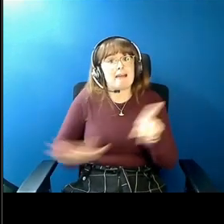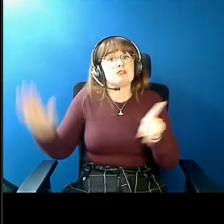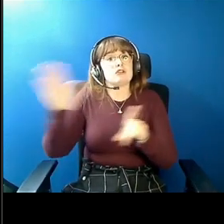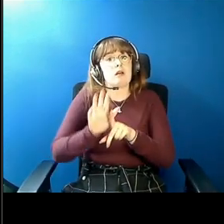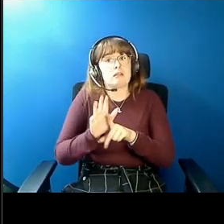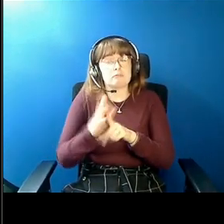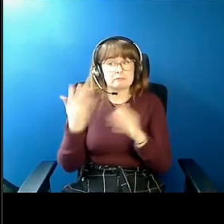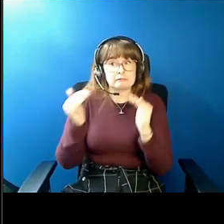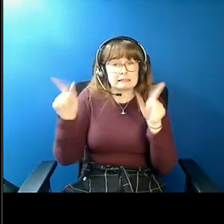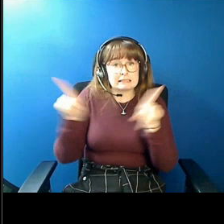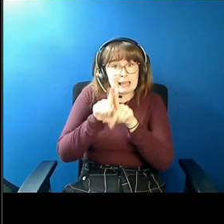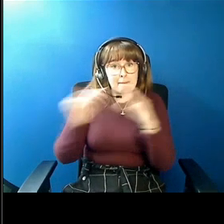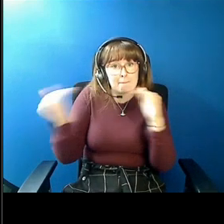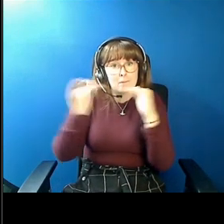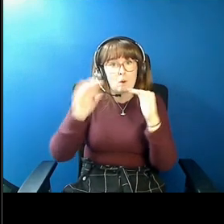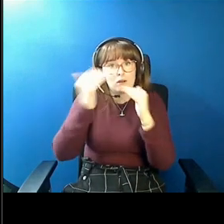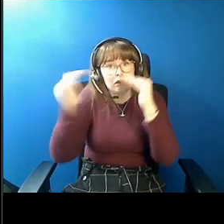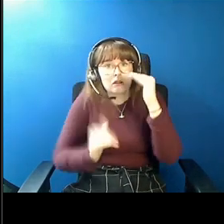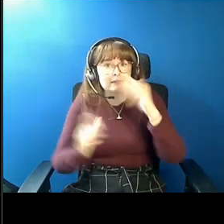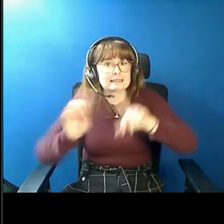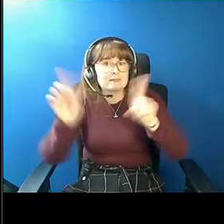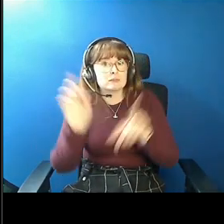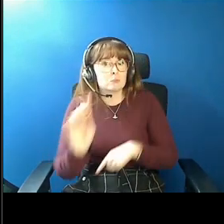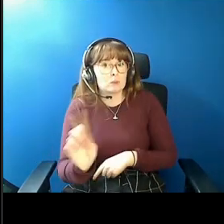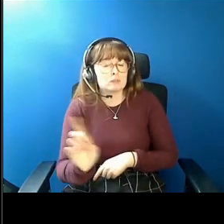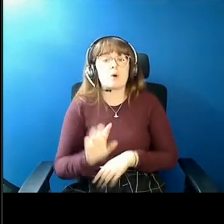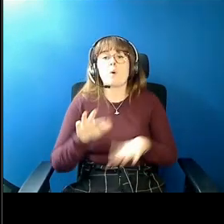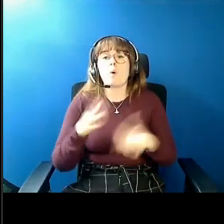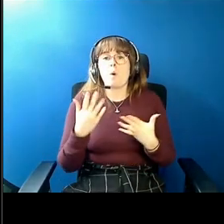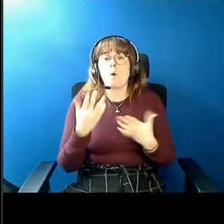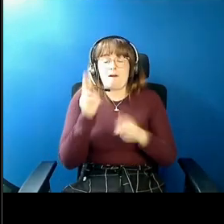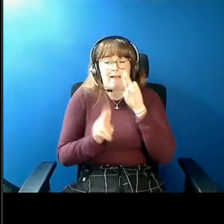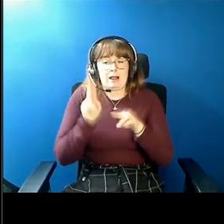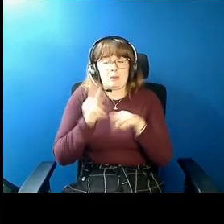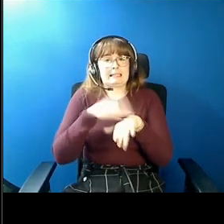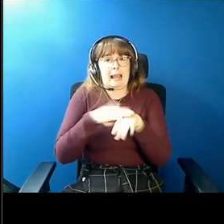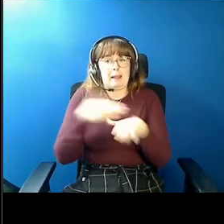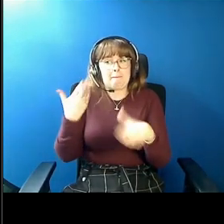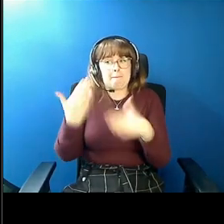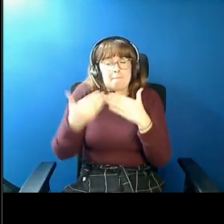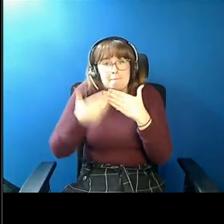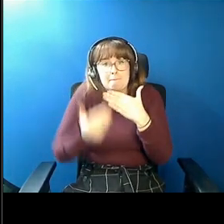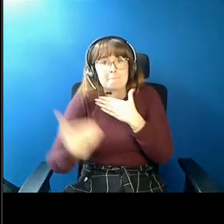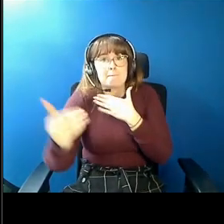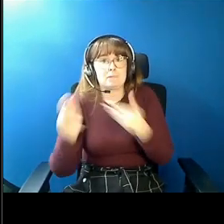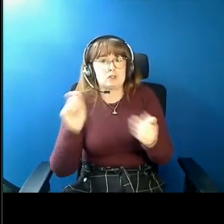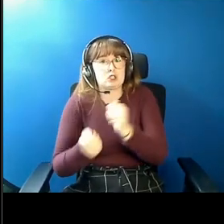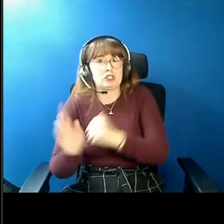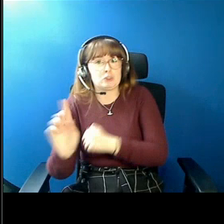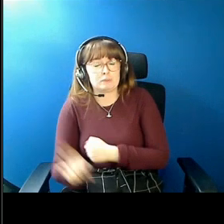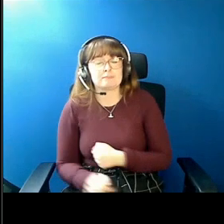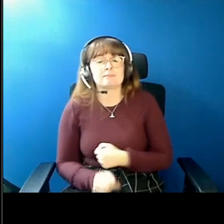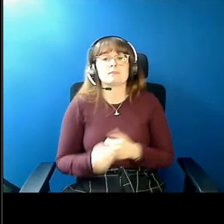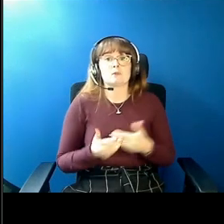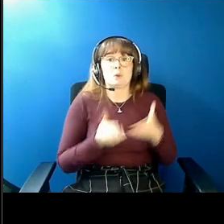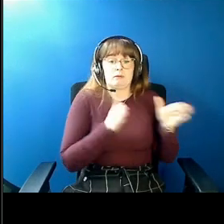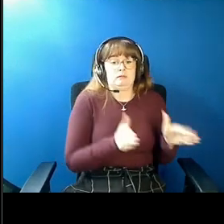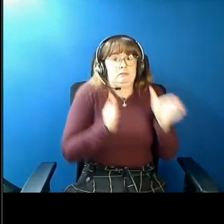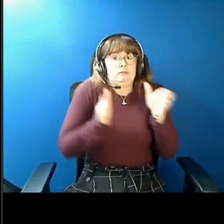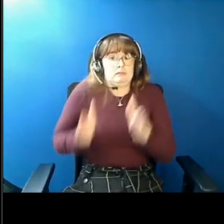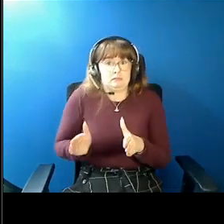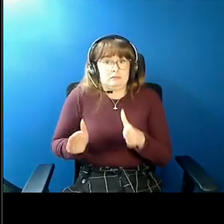opportunities or challenges for retrofit and also evaluate progress over time. Now, once we have the evidence base in place, we can then